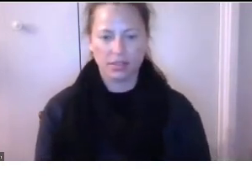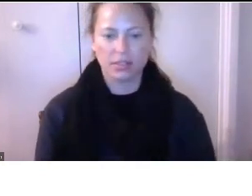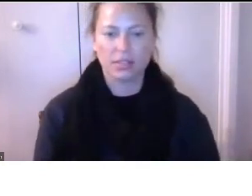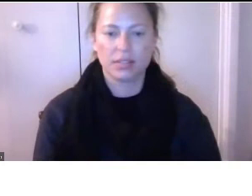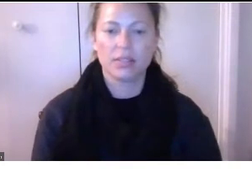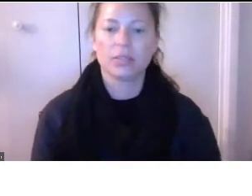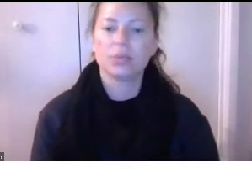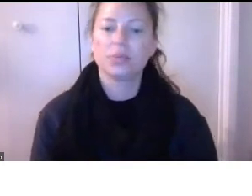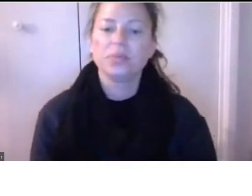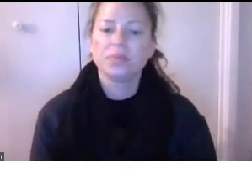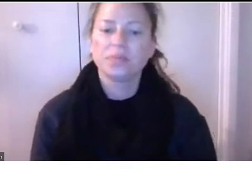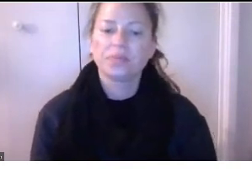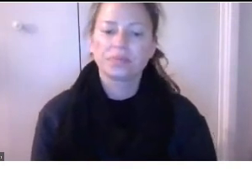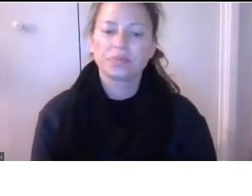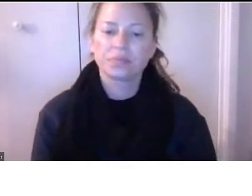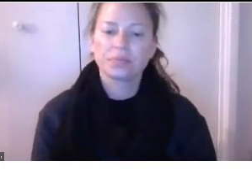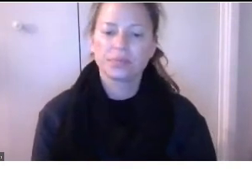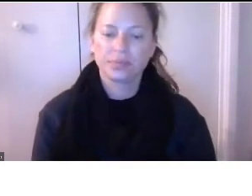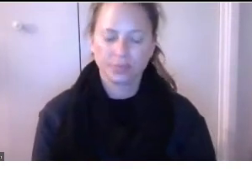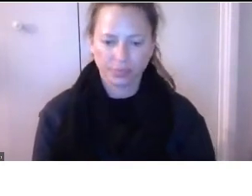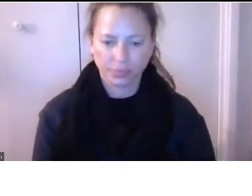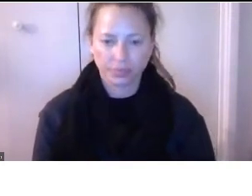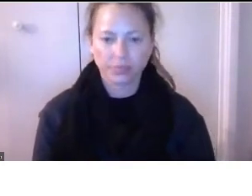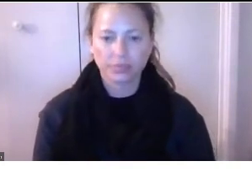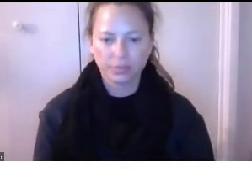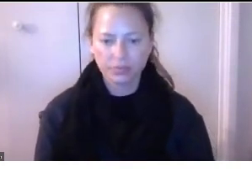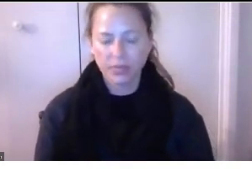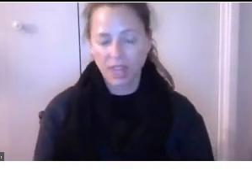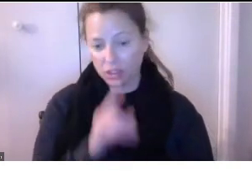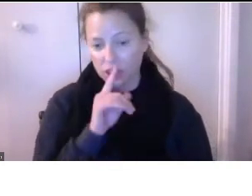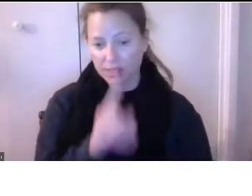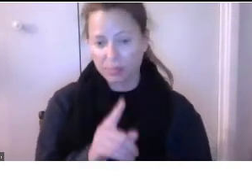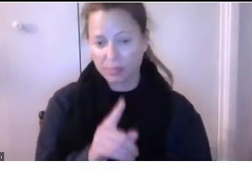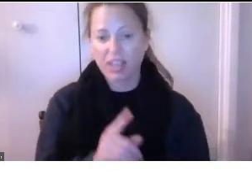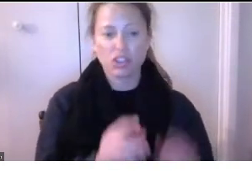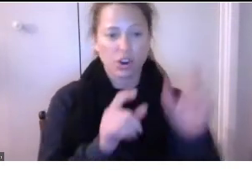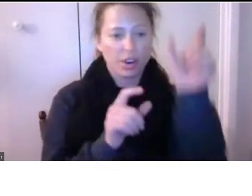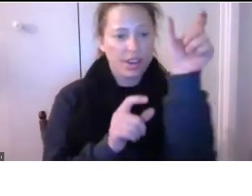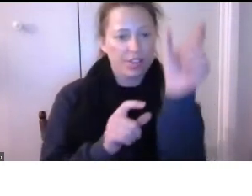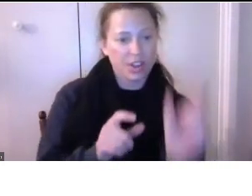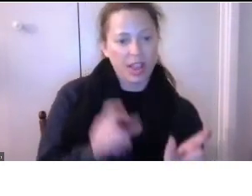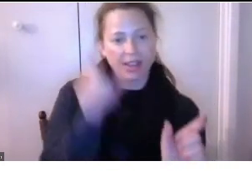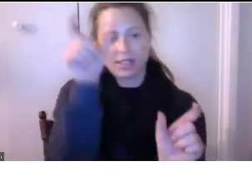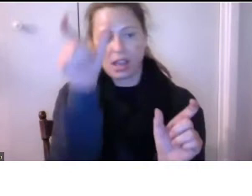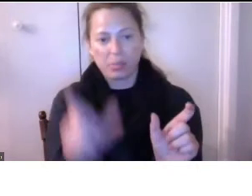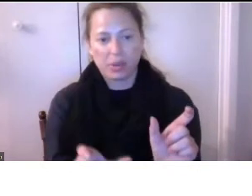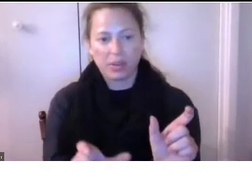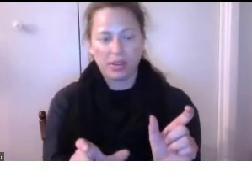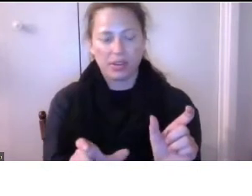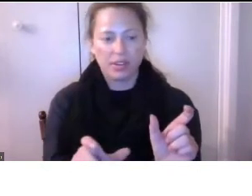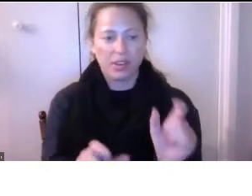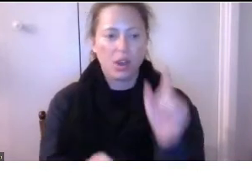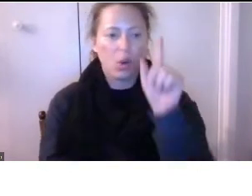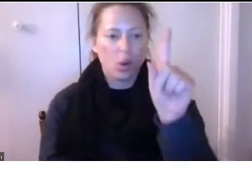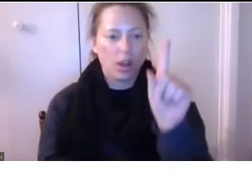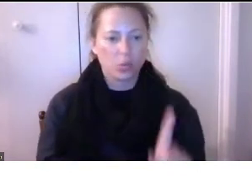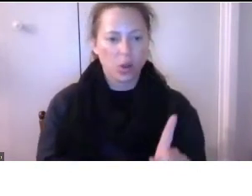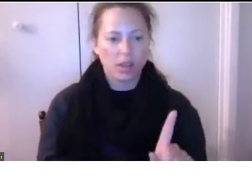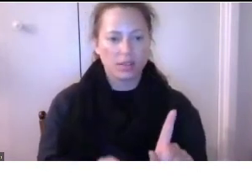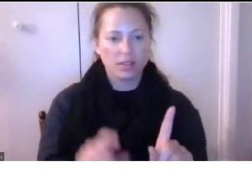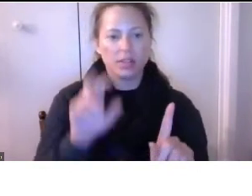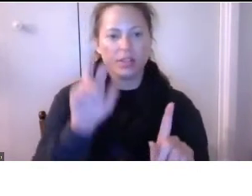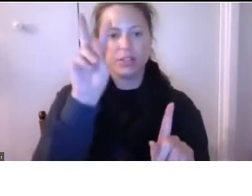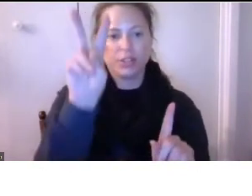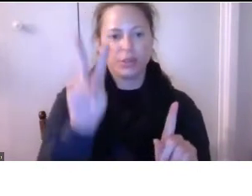second, so it should come second. Okay, just make sure they're lined up. You'll get the same answer if you're doing the math